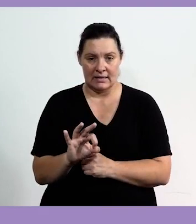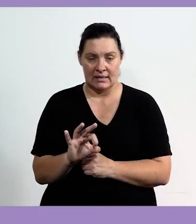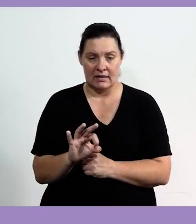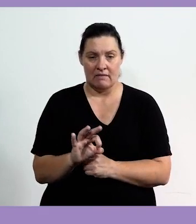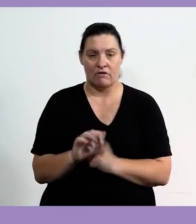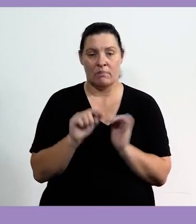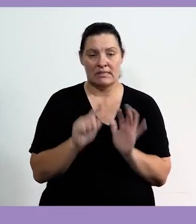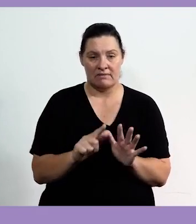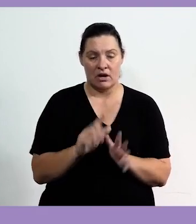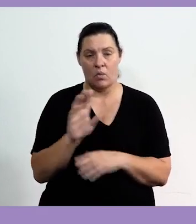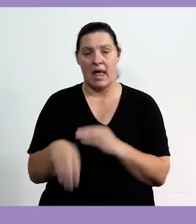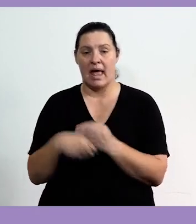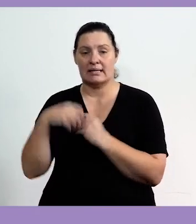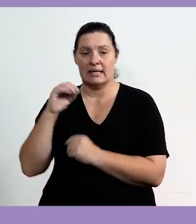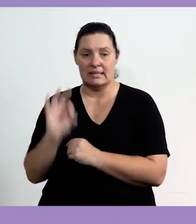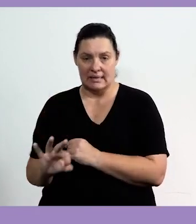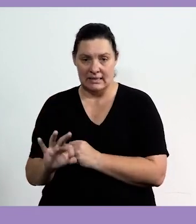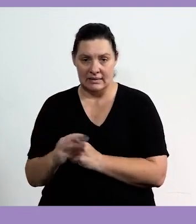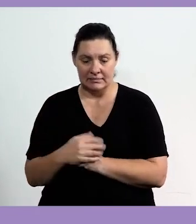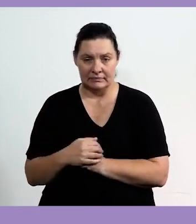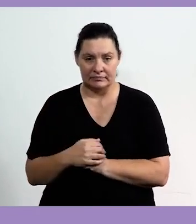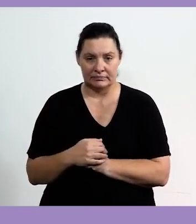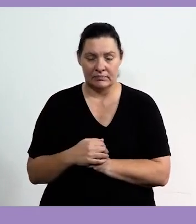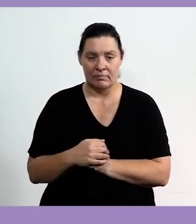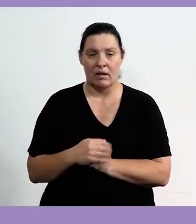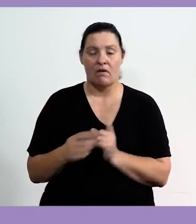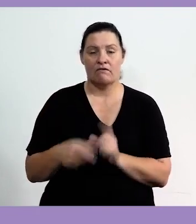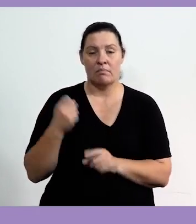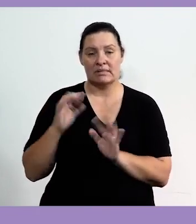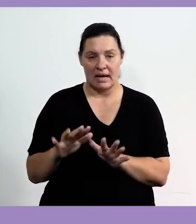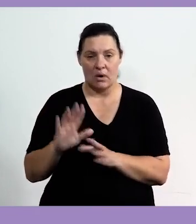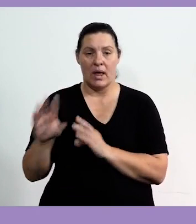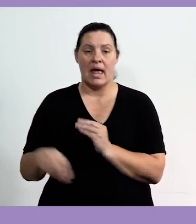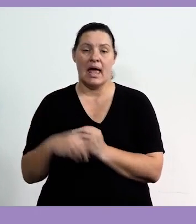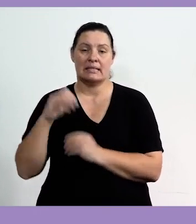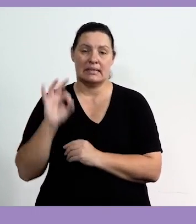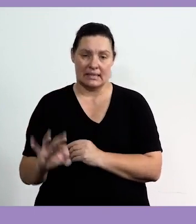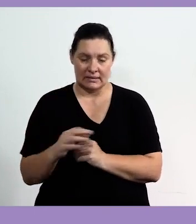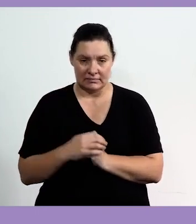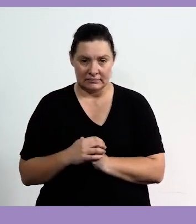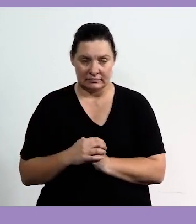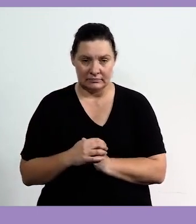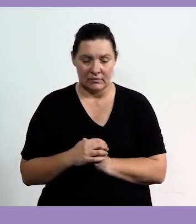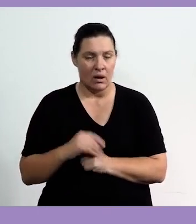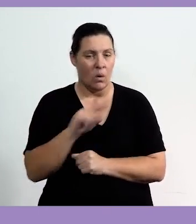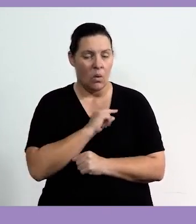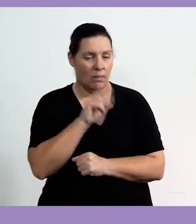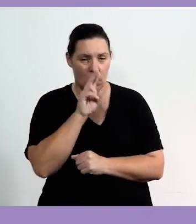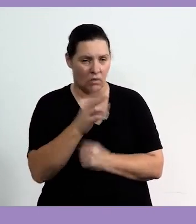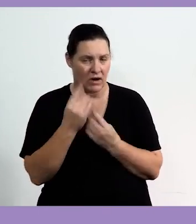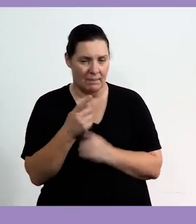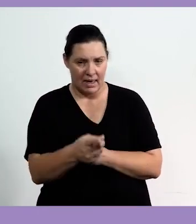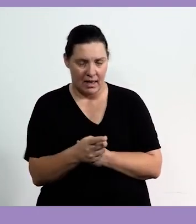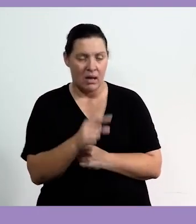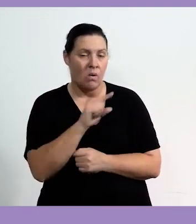3 lines. And from 7, we are adding 3 lines. And from 10, we are adding 3 lines. Why am